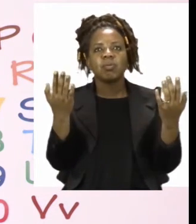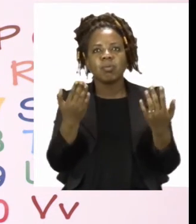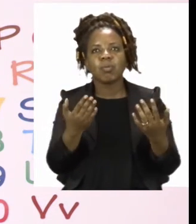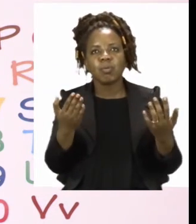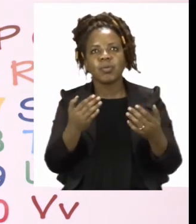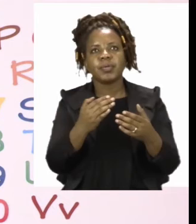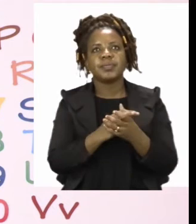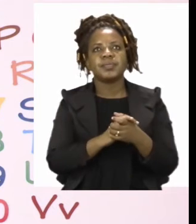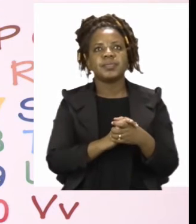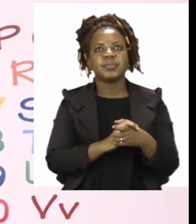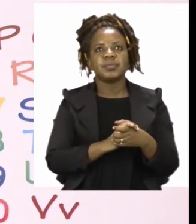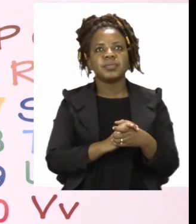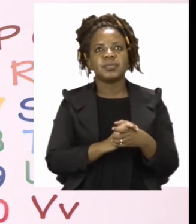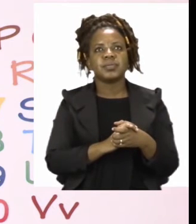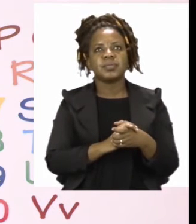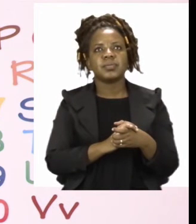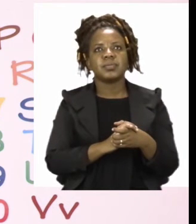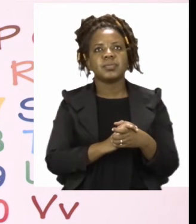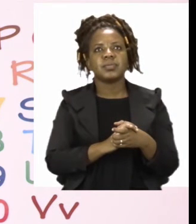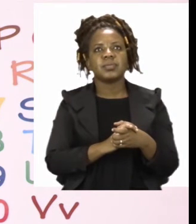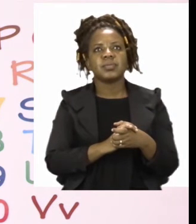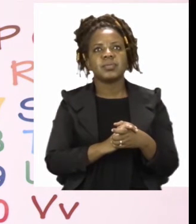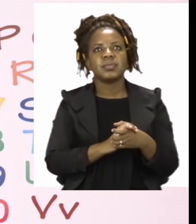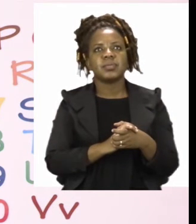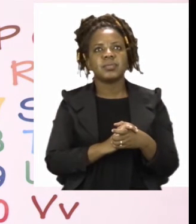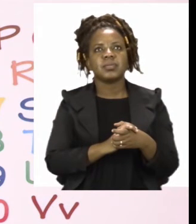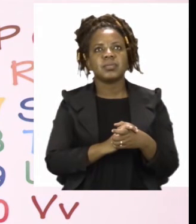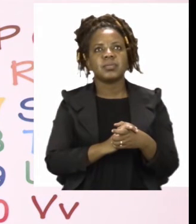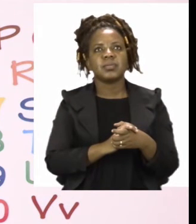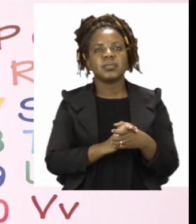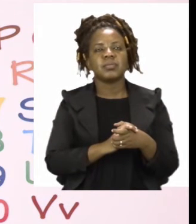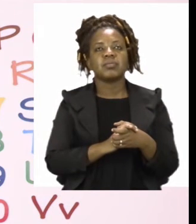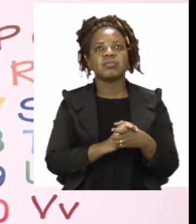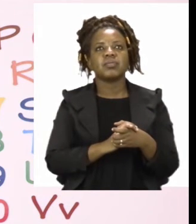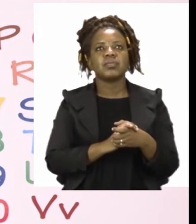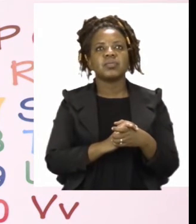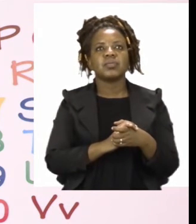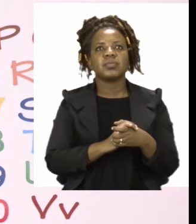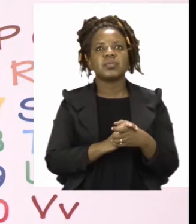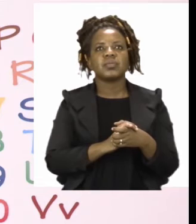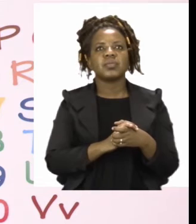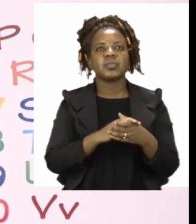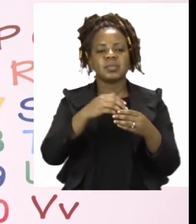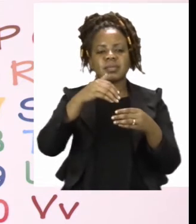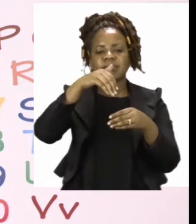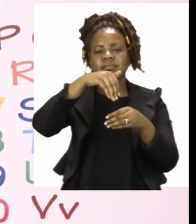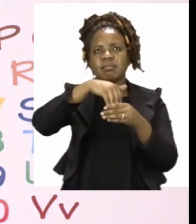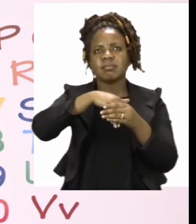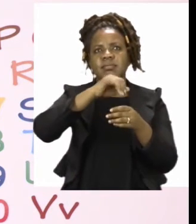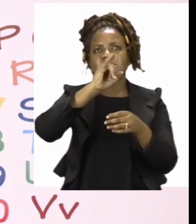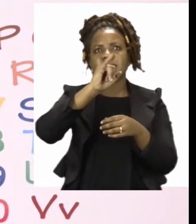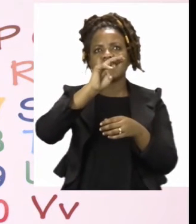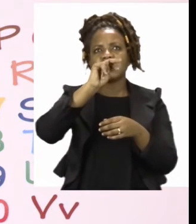Mr. Lion, can you show us where the word in would be? He says,